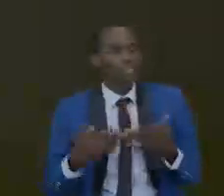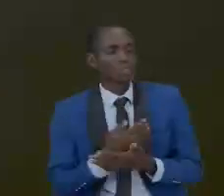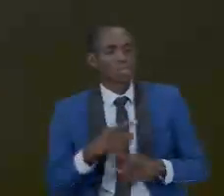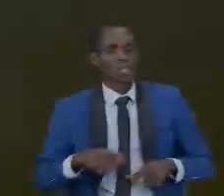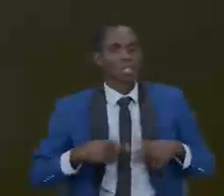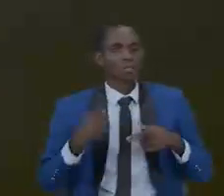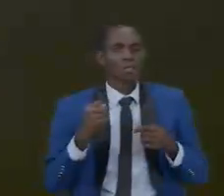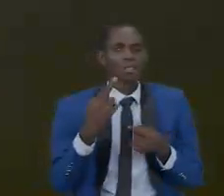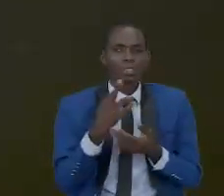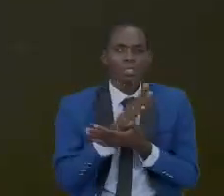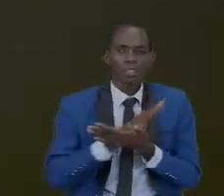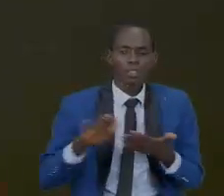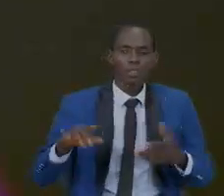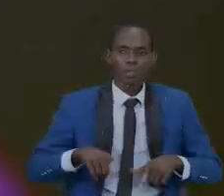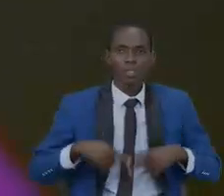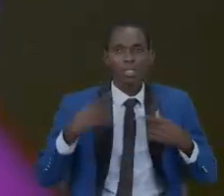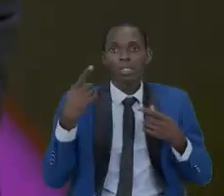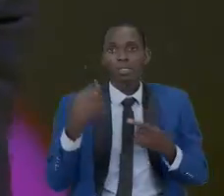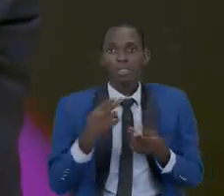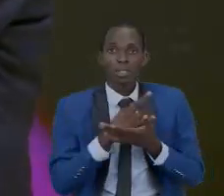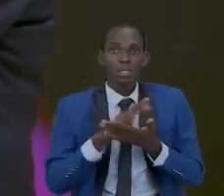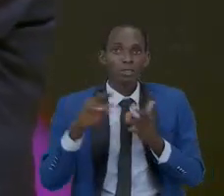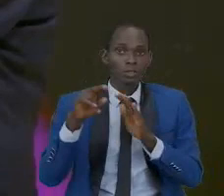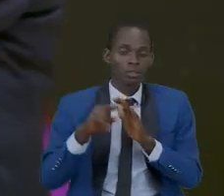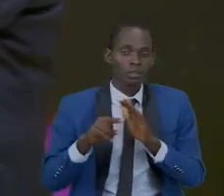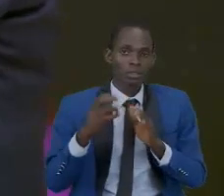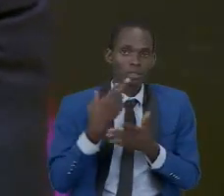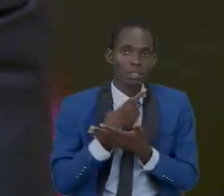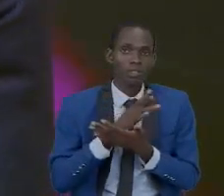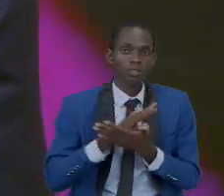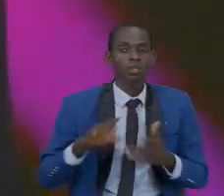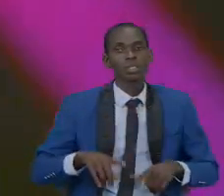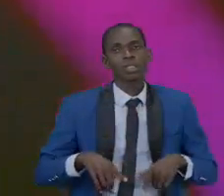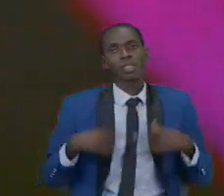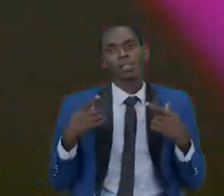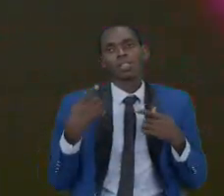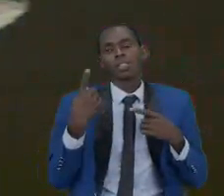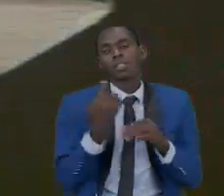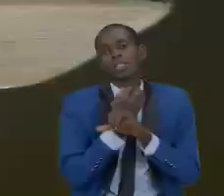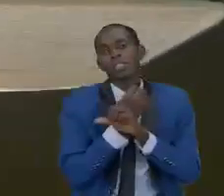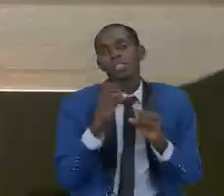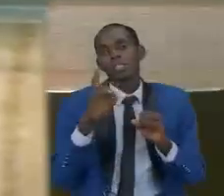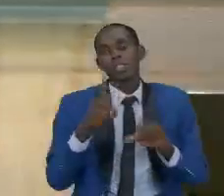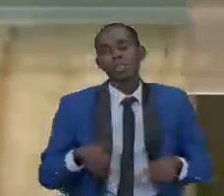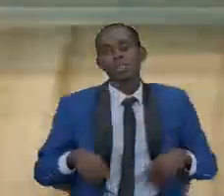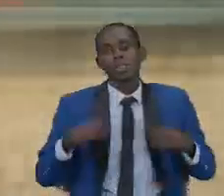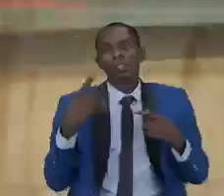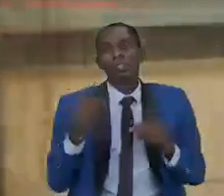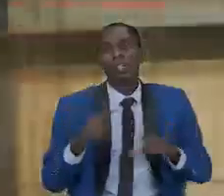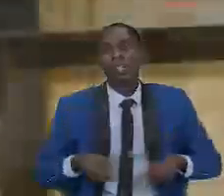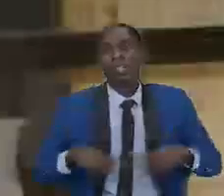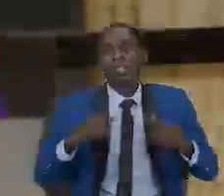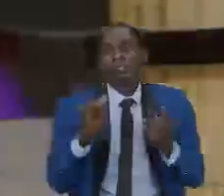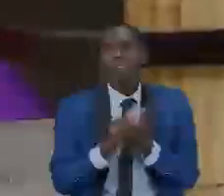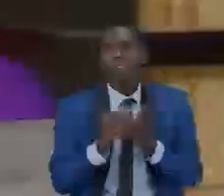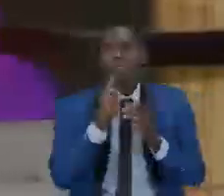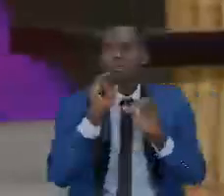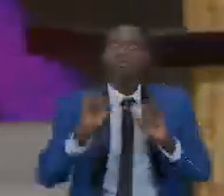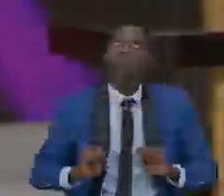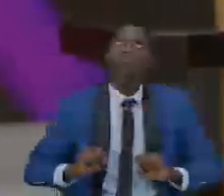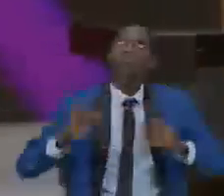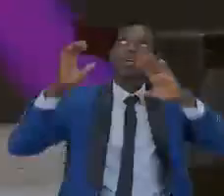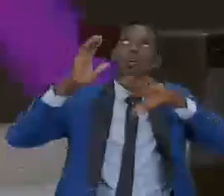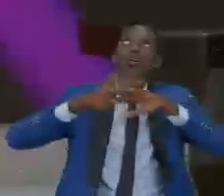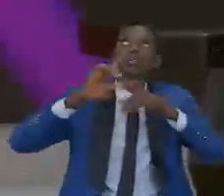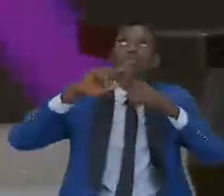redeemed life the righteous life the ransomed life the life that is reconciled unto God it